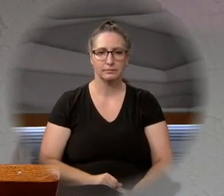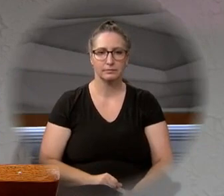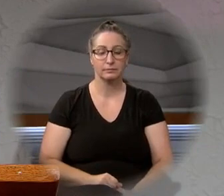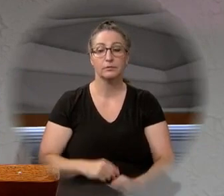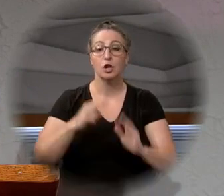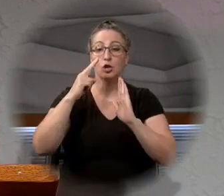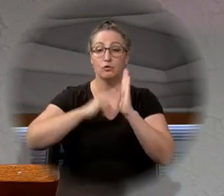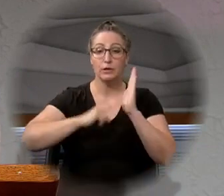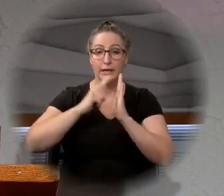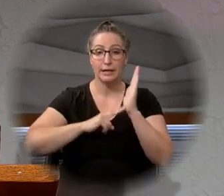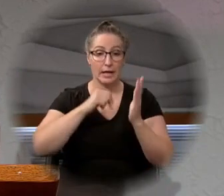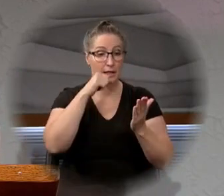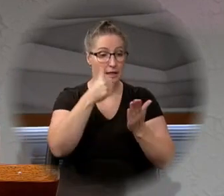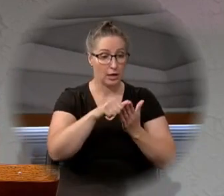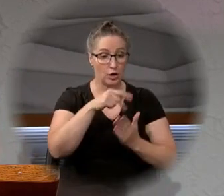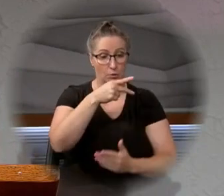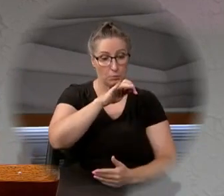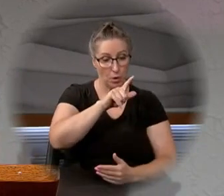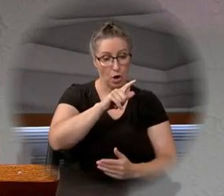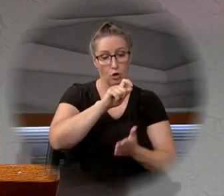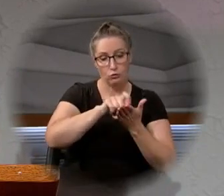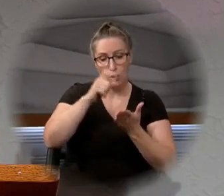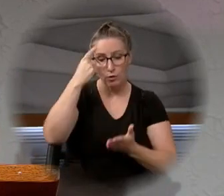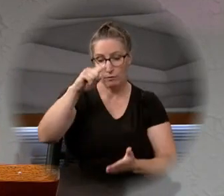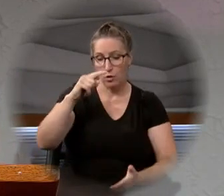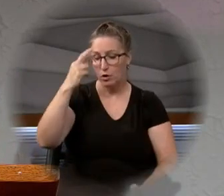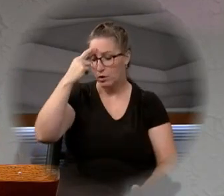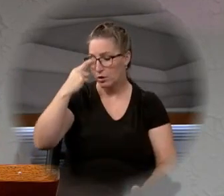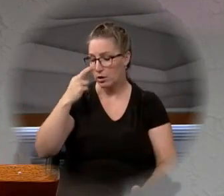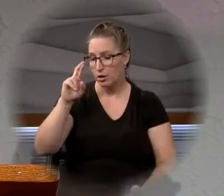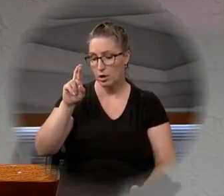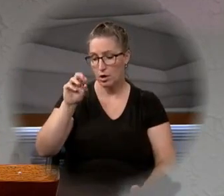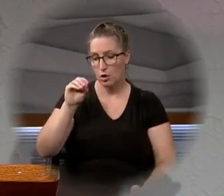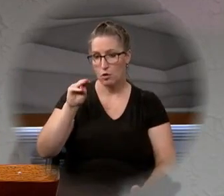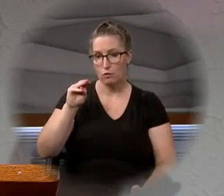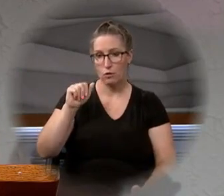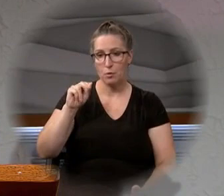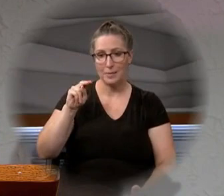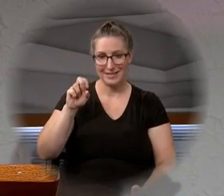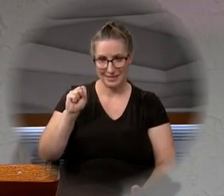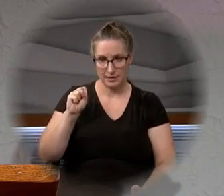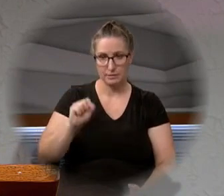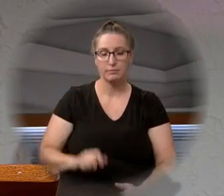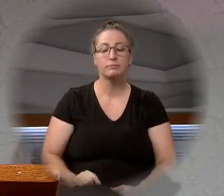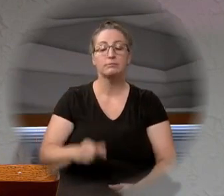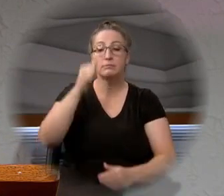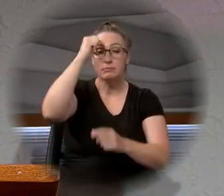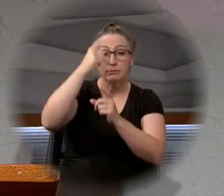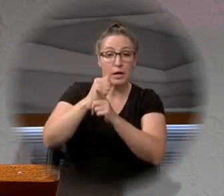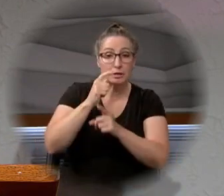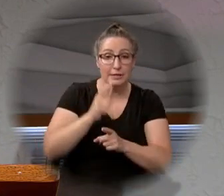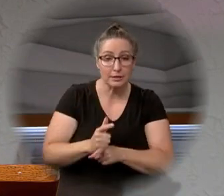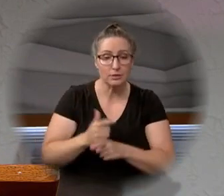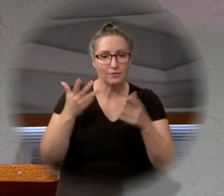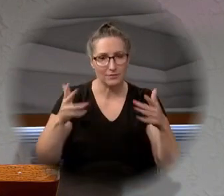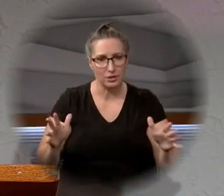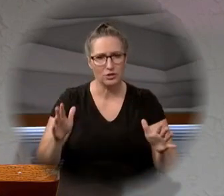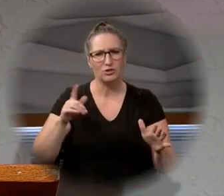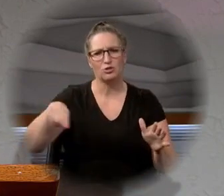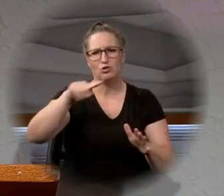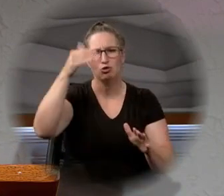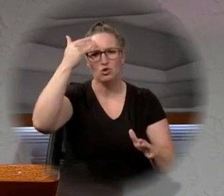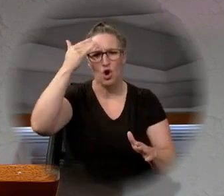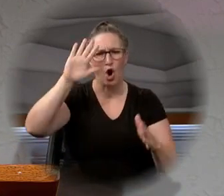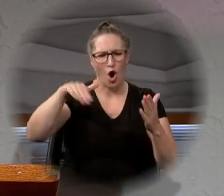A reading from the letter of St. Paul to the Romans. Brothers and sisters, we know that all